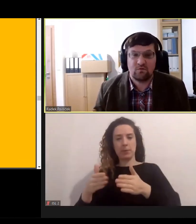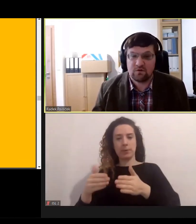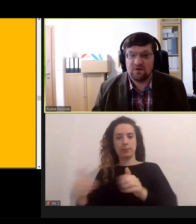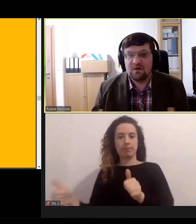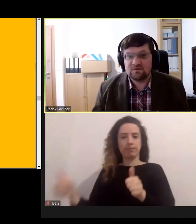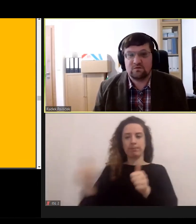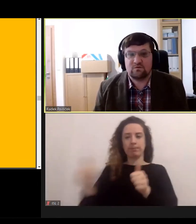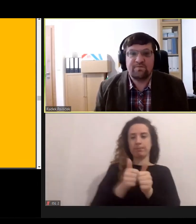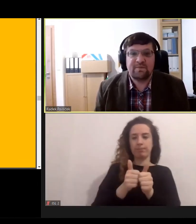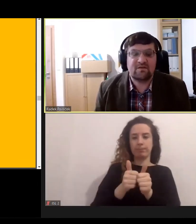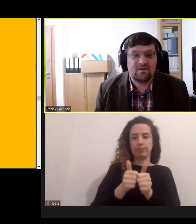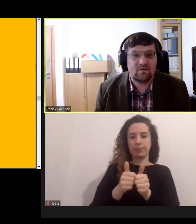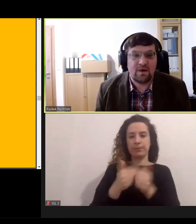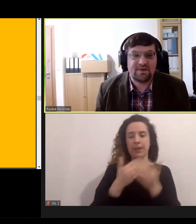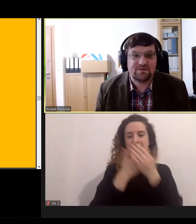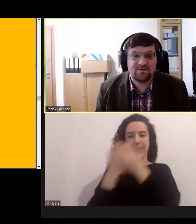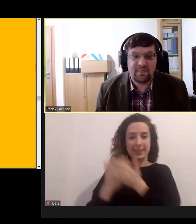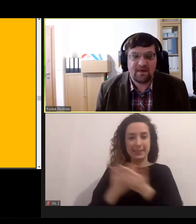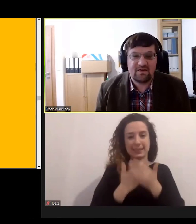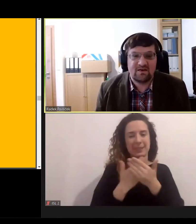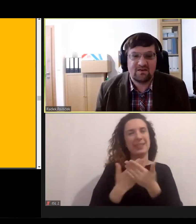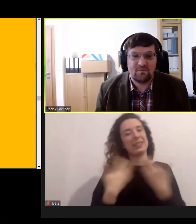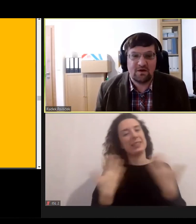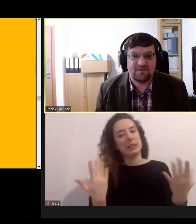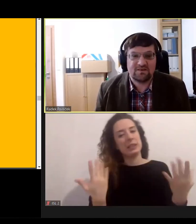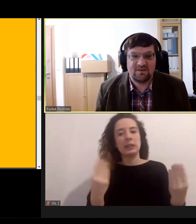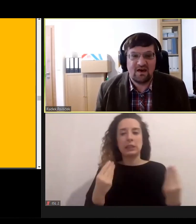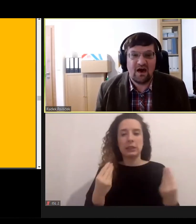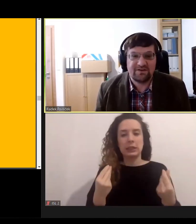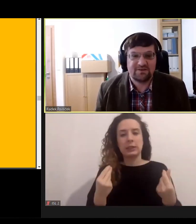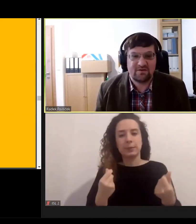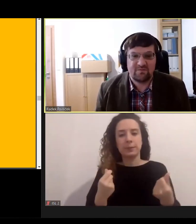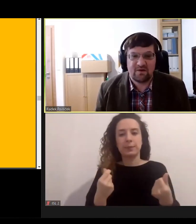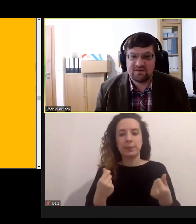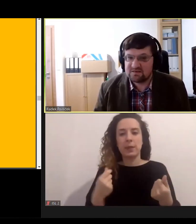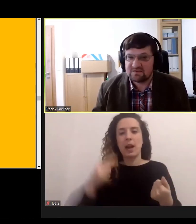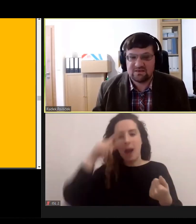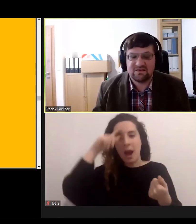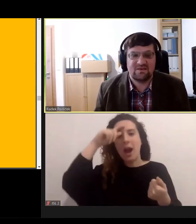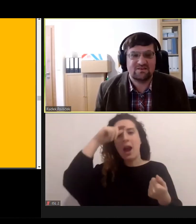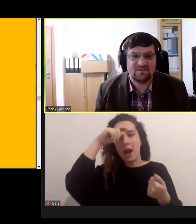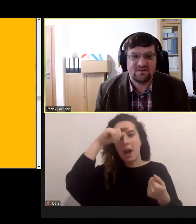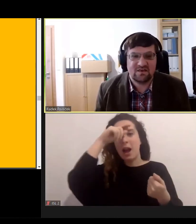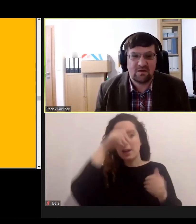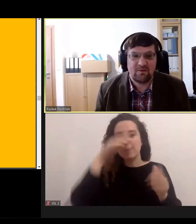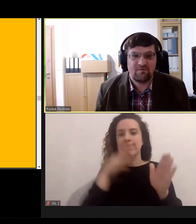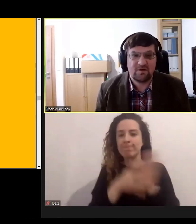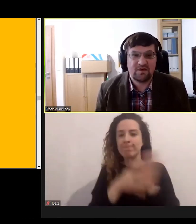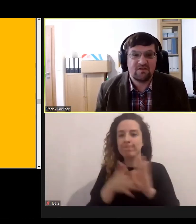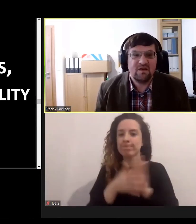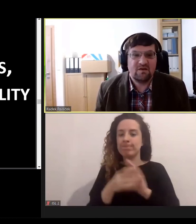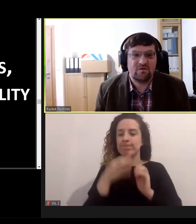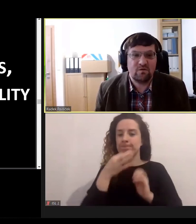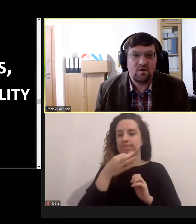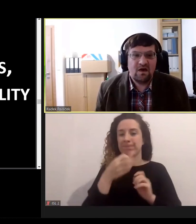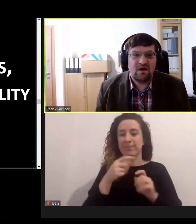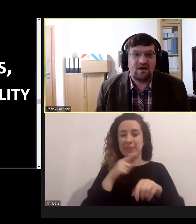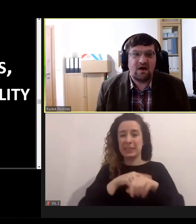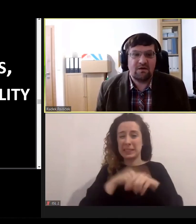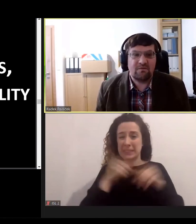COVID pandemic, and vice versa. We also had to support the students studying abroad, for example,